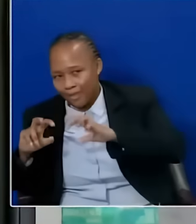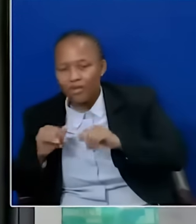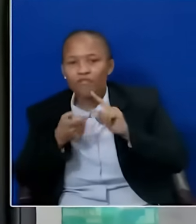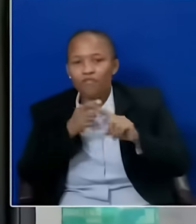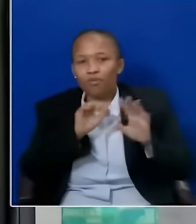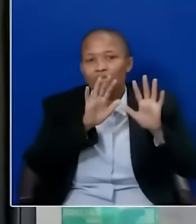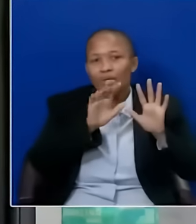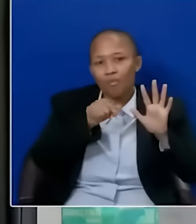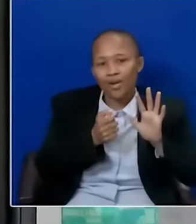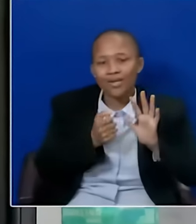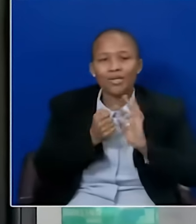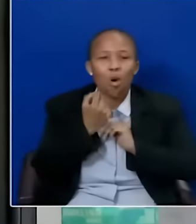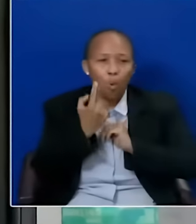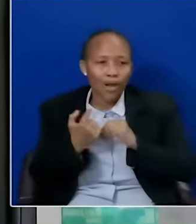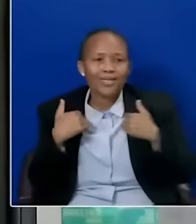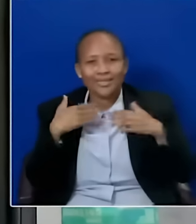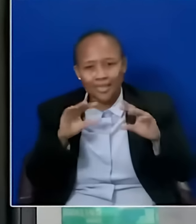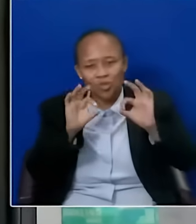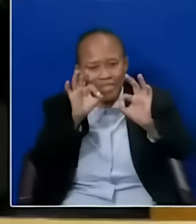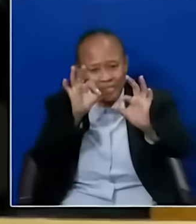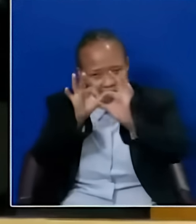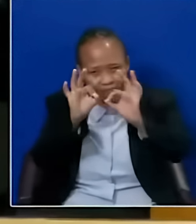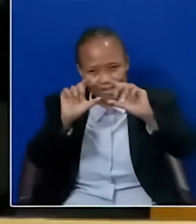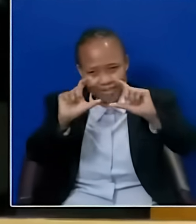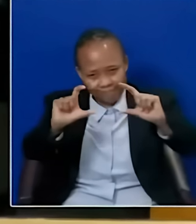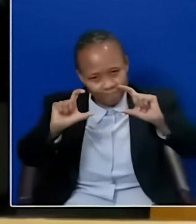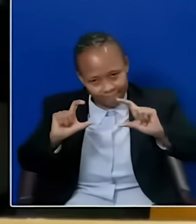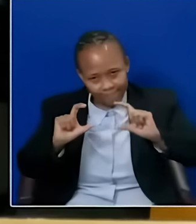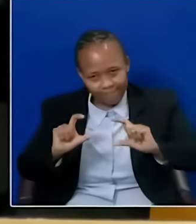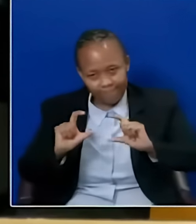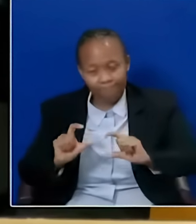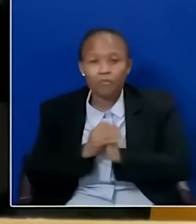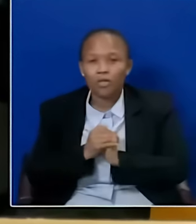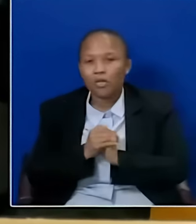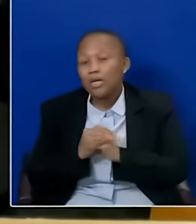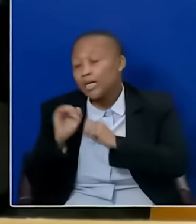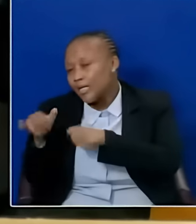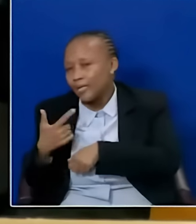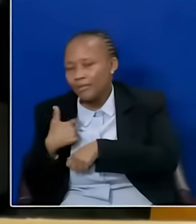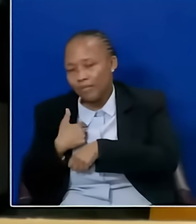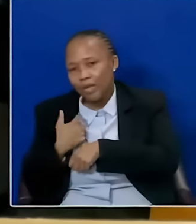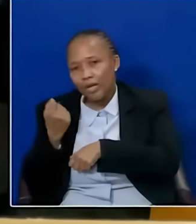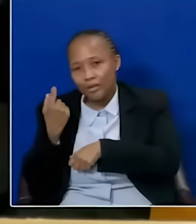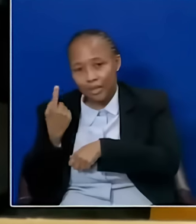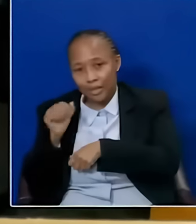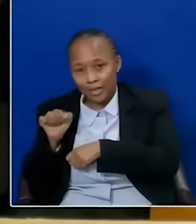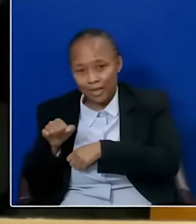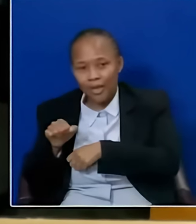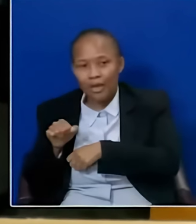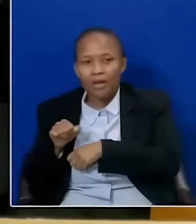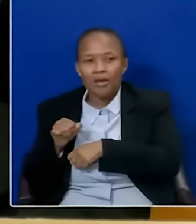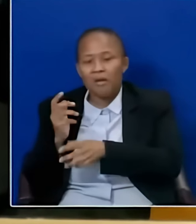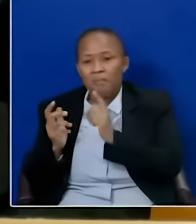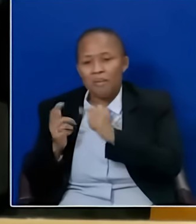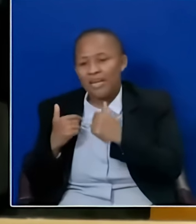now specifics. Yes, and that's the part I'm not understanding, and it may well be it's me, where you